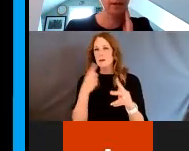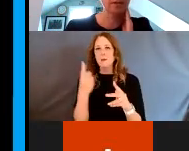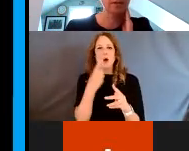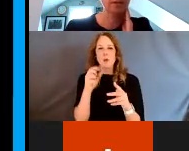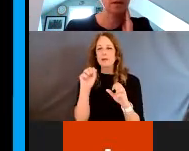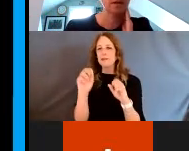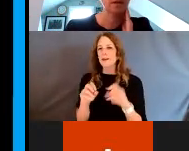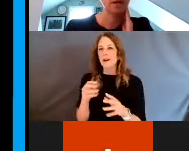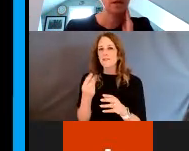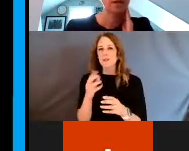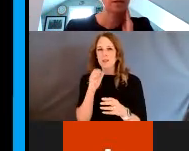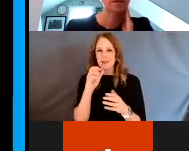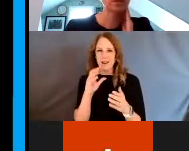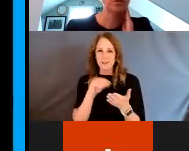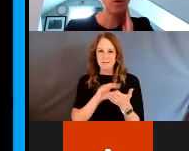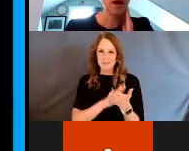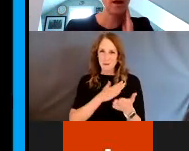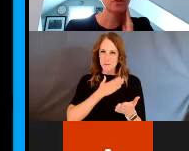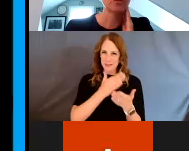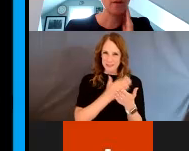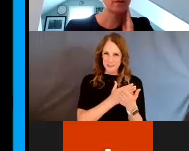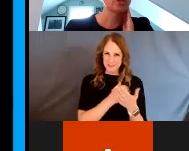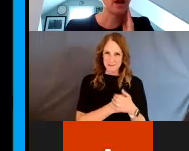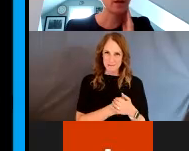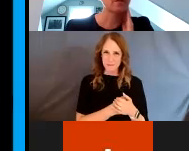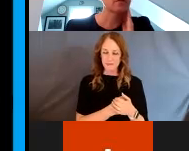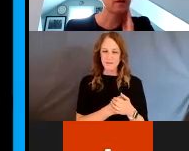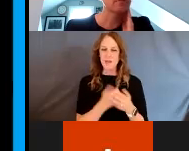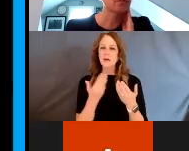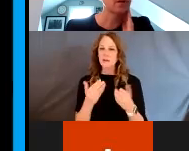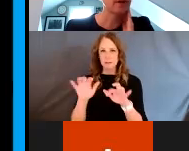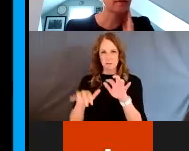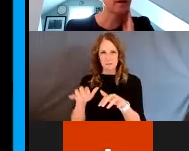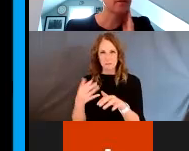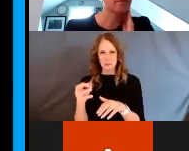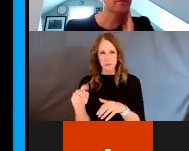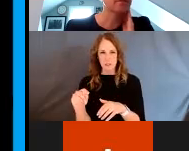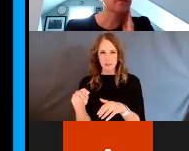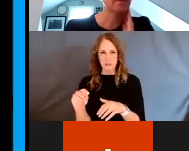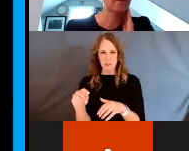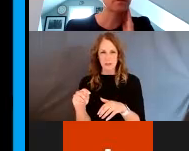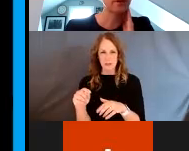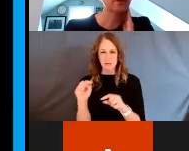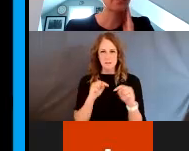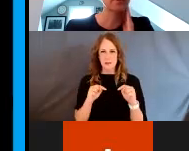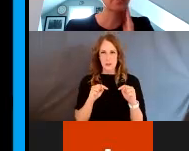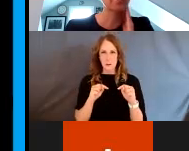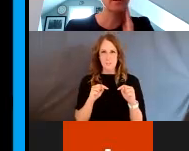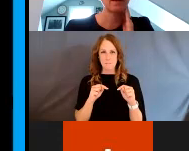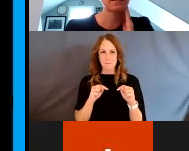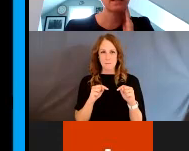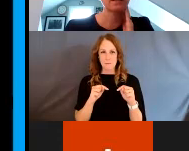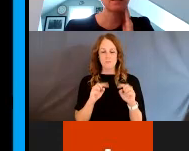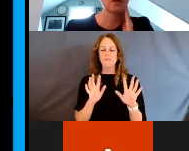on my list. So go ahead and drop in the chat. Oh, I'm going to back that up. I'm trying to, oh, there we